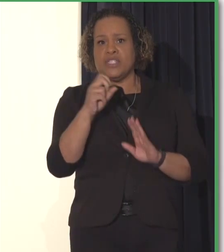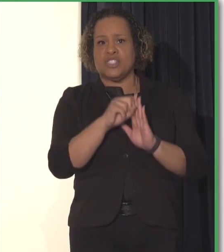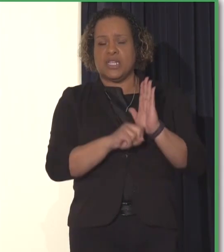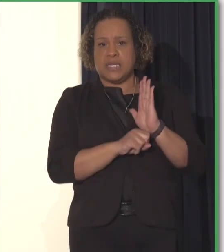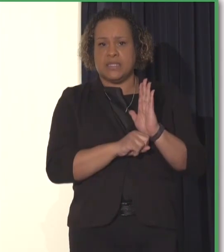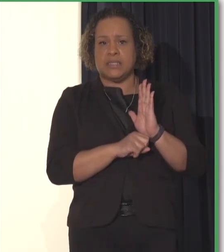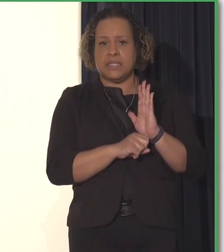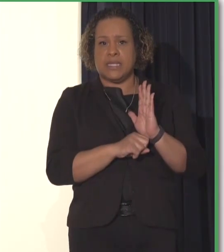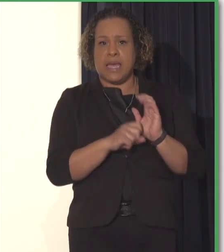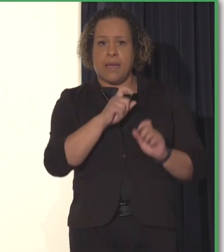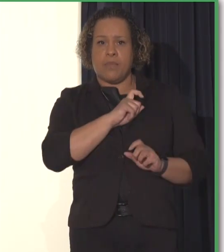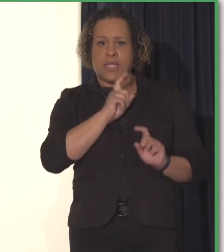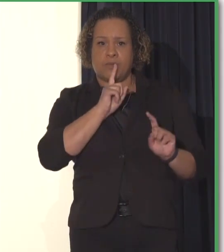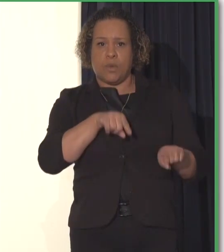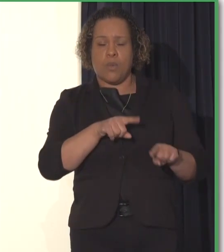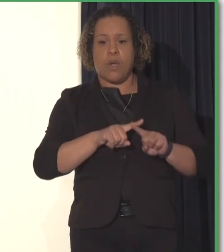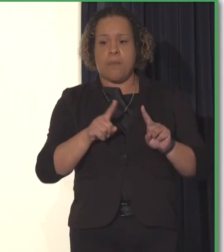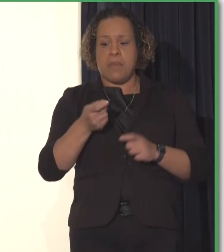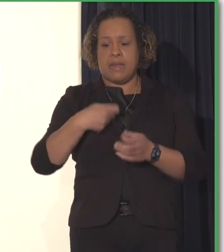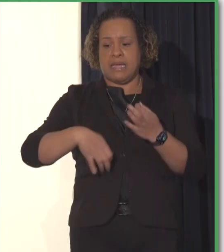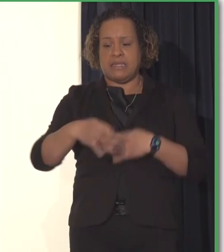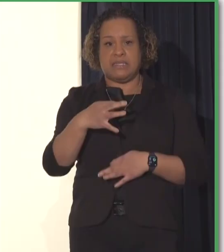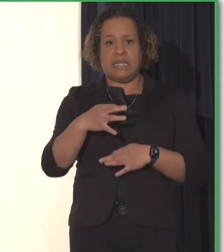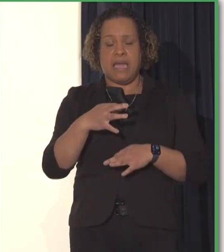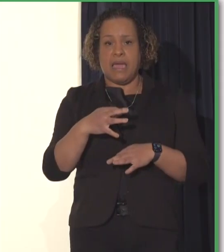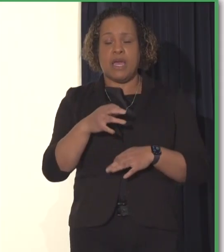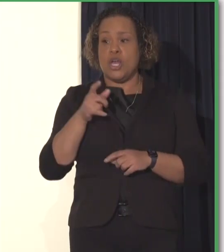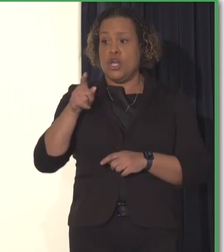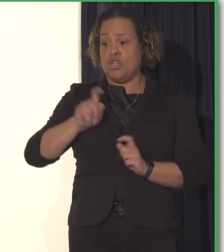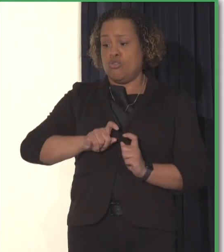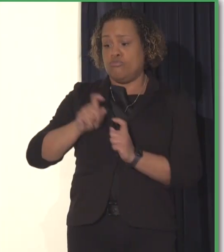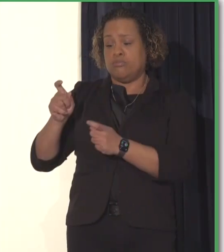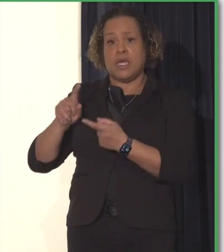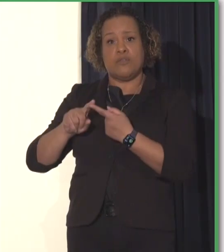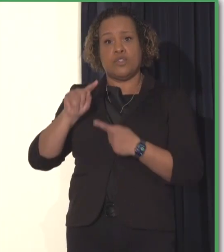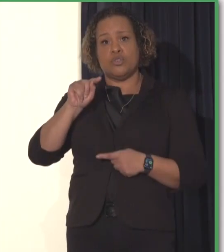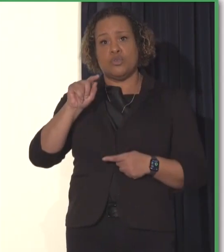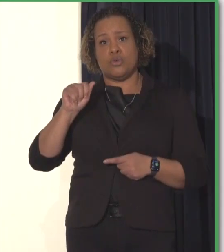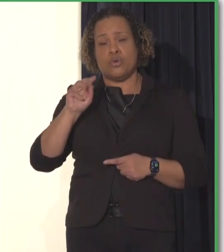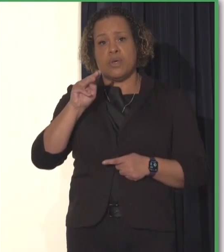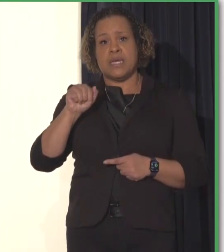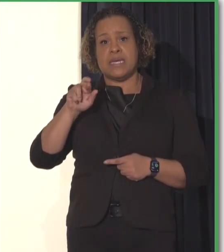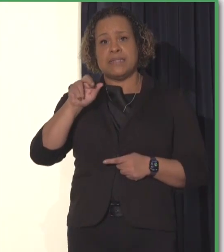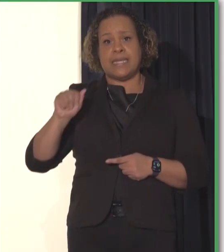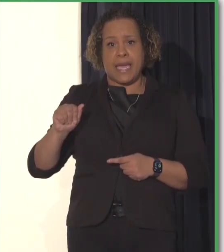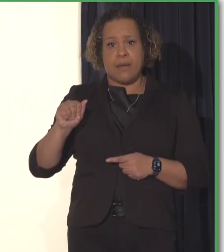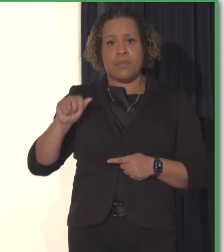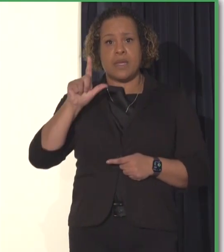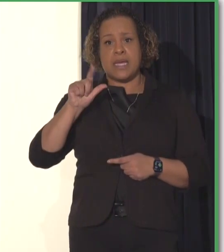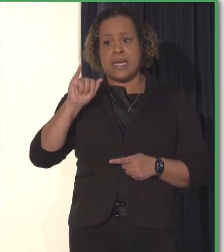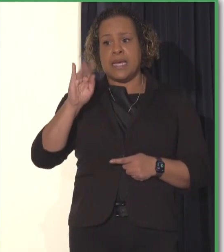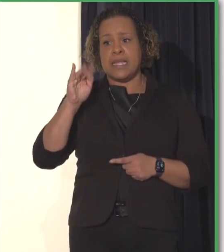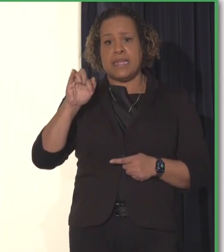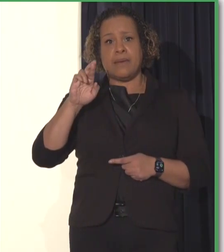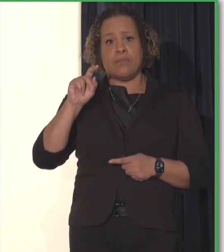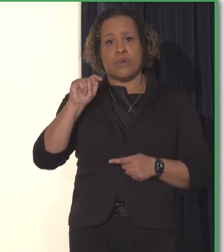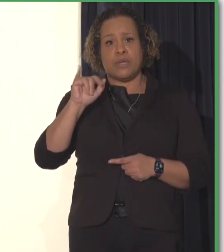Liberty Smith's hands. And what I found out in the last week about Tamara Liberty